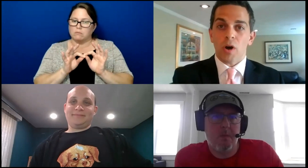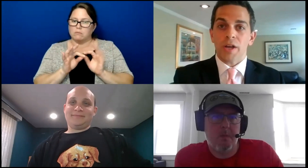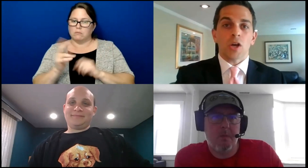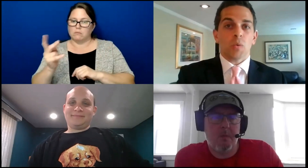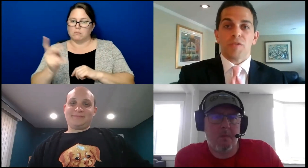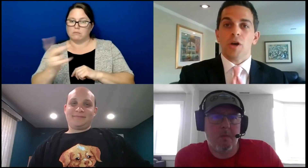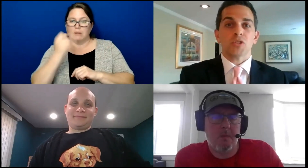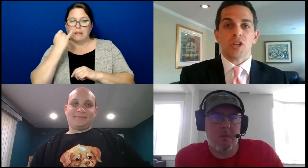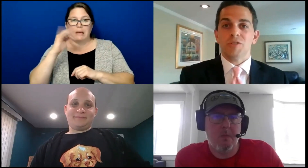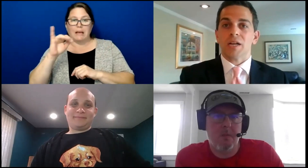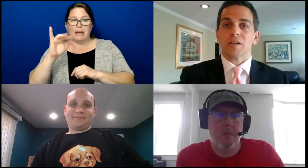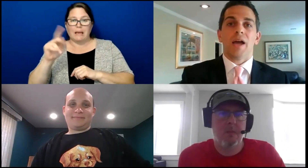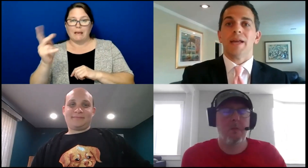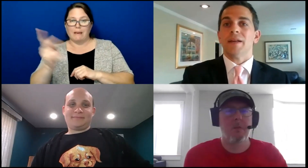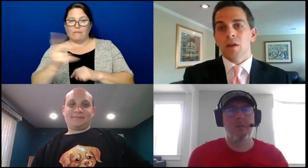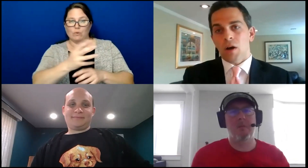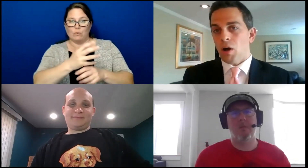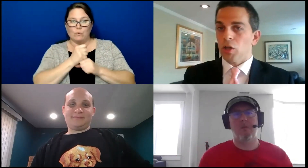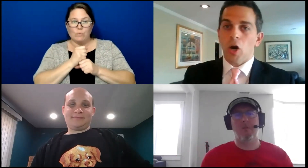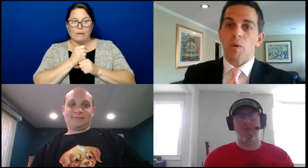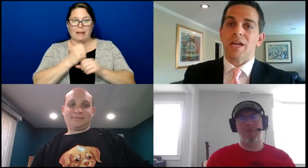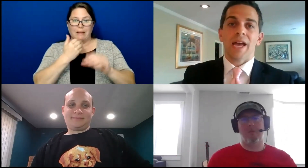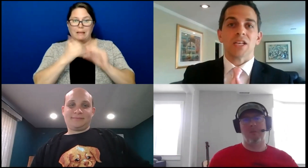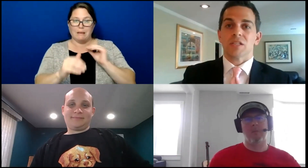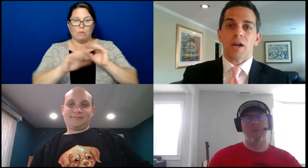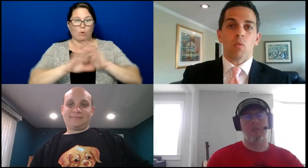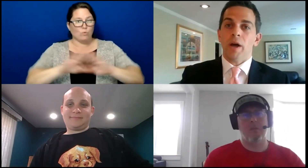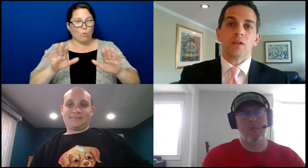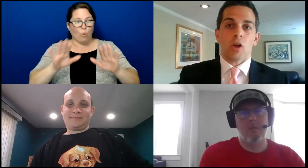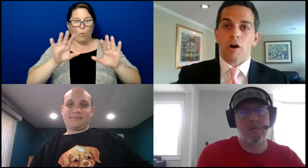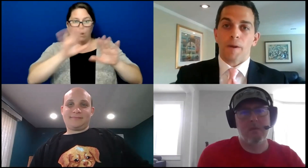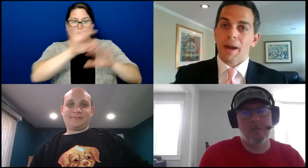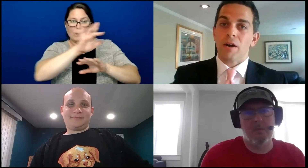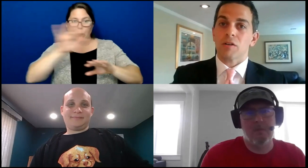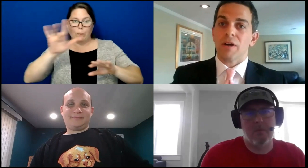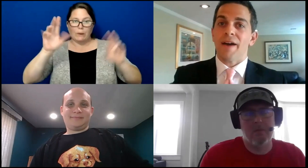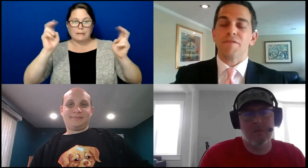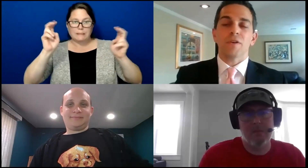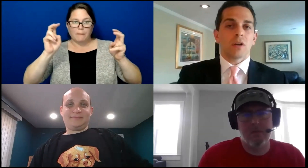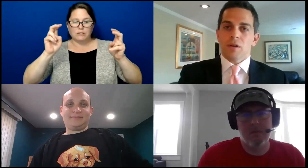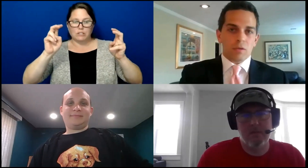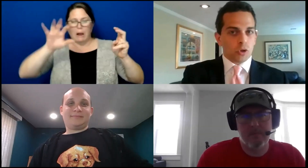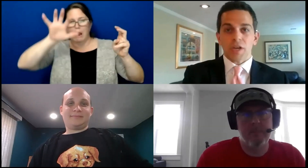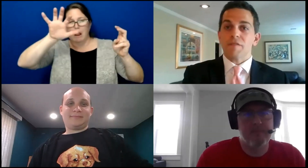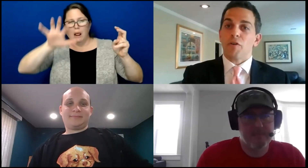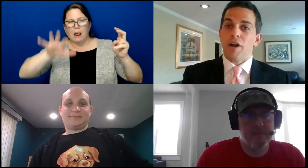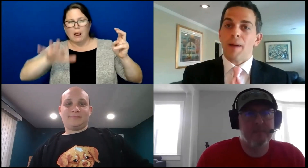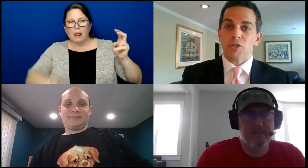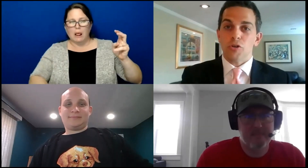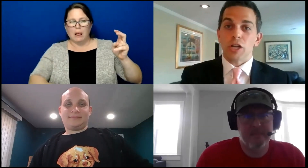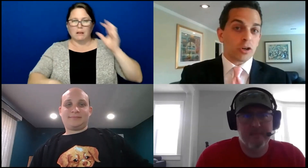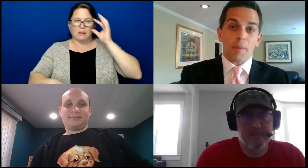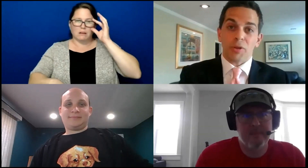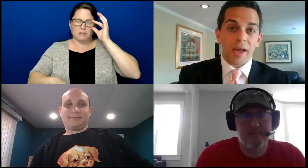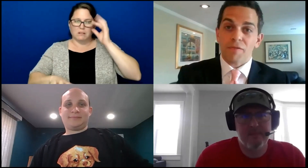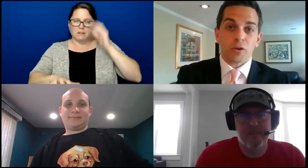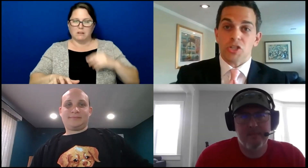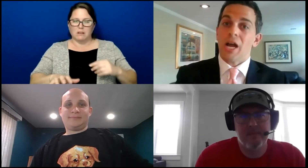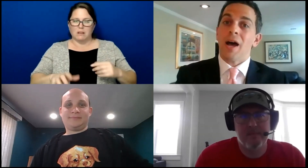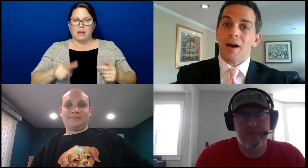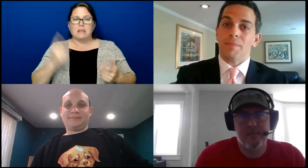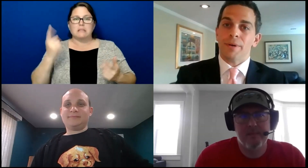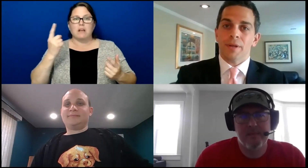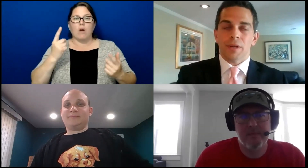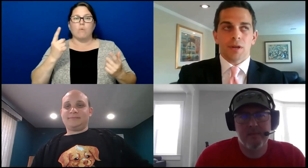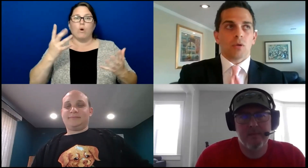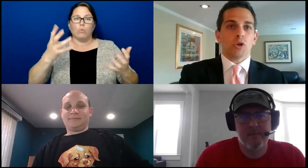from someone with no subject line, all lowercase, like one long paragraph, looking for an opportunity, applying for